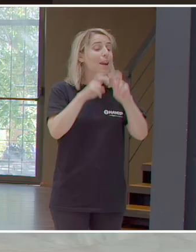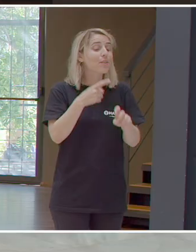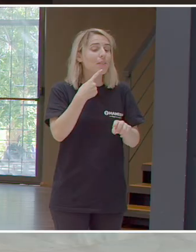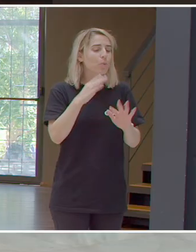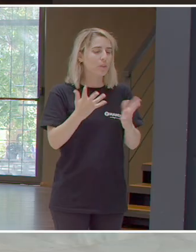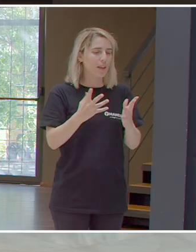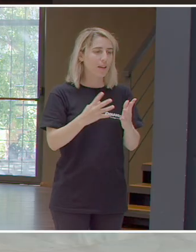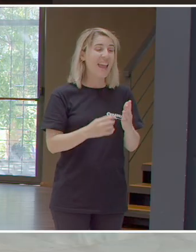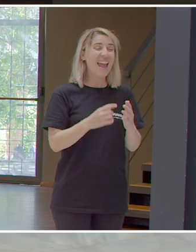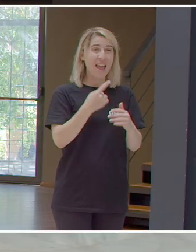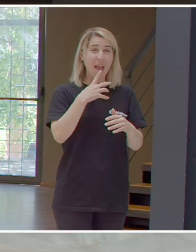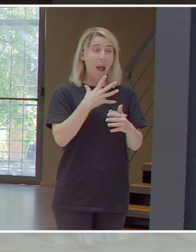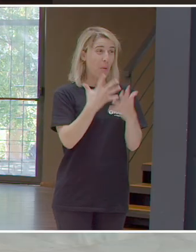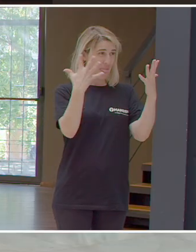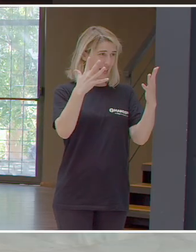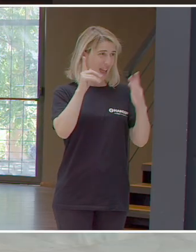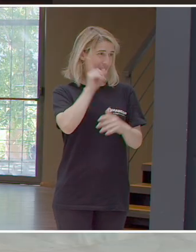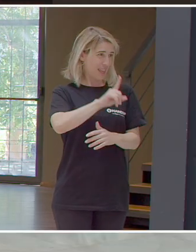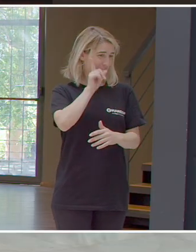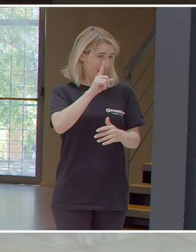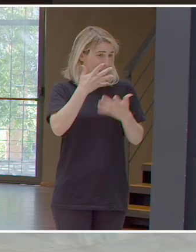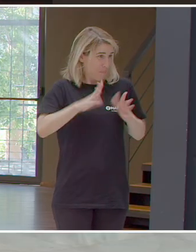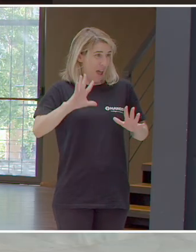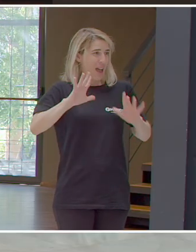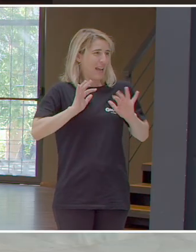have never been talking to her general